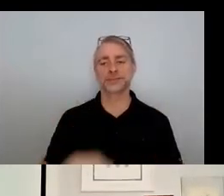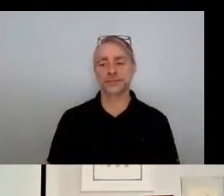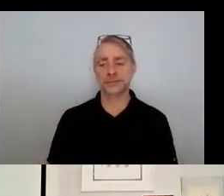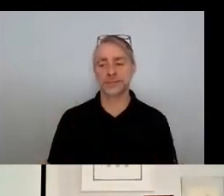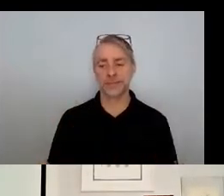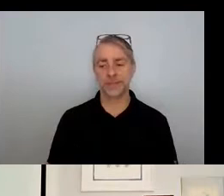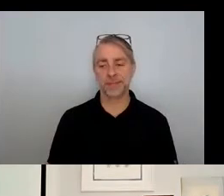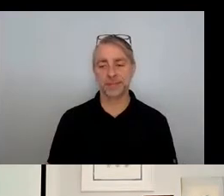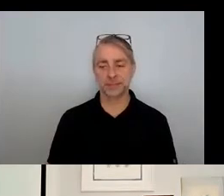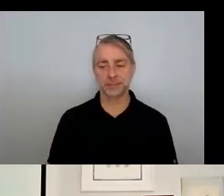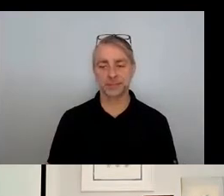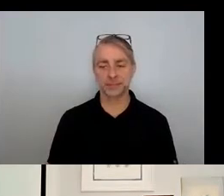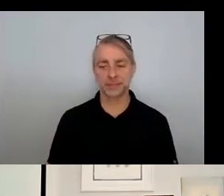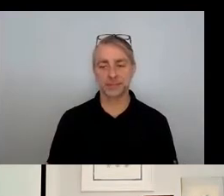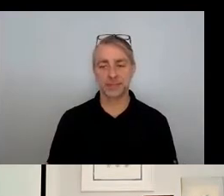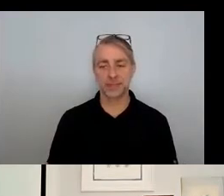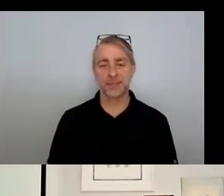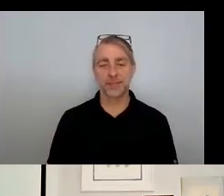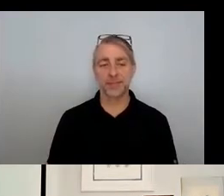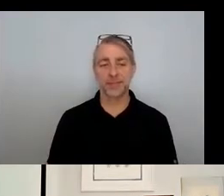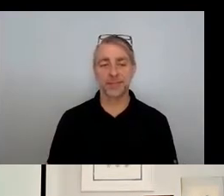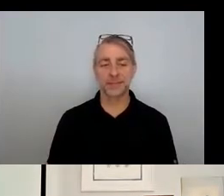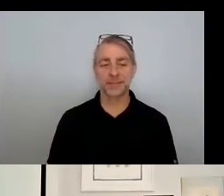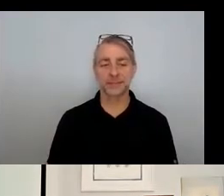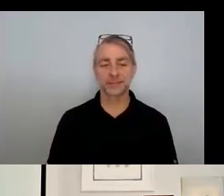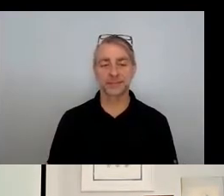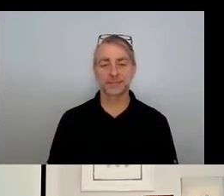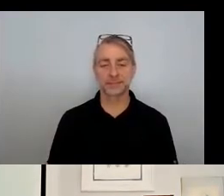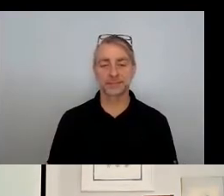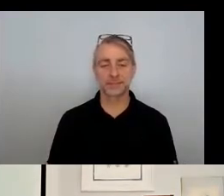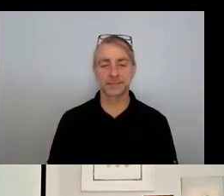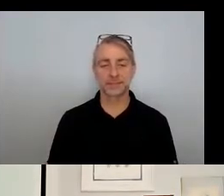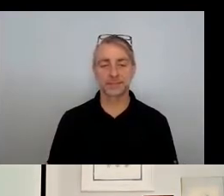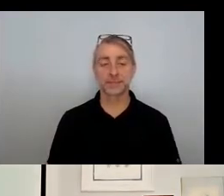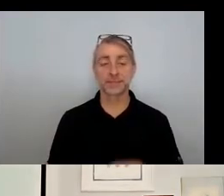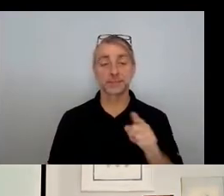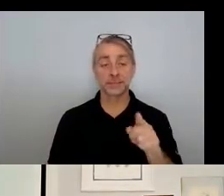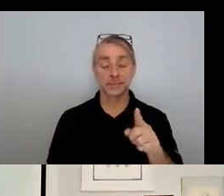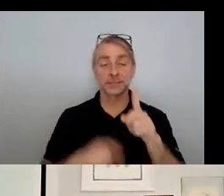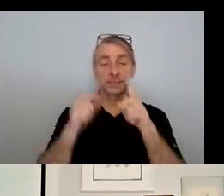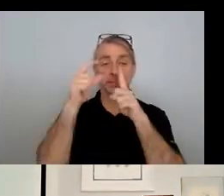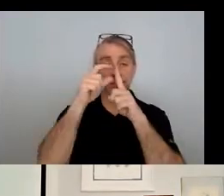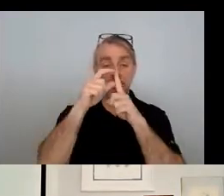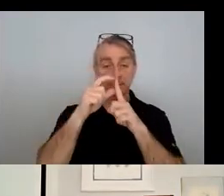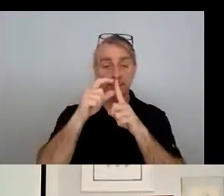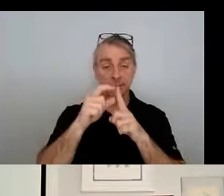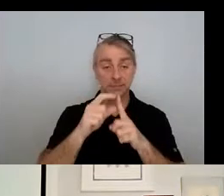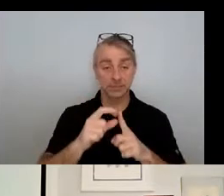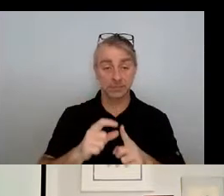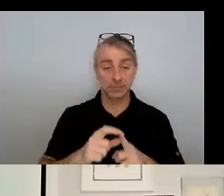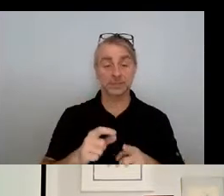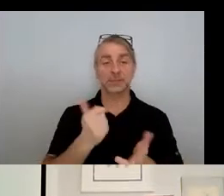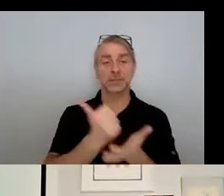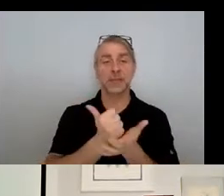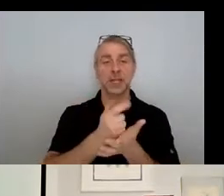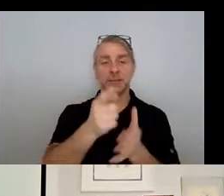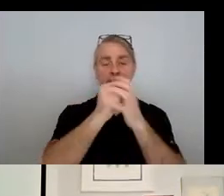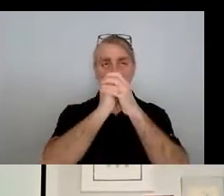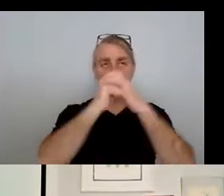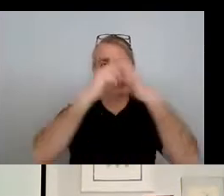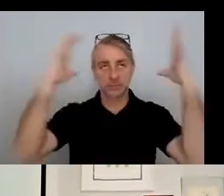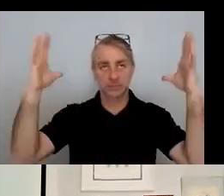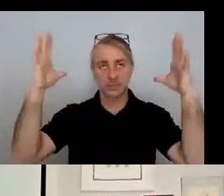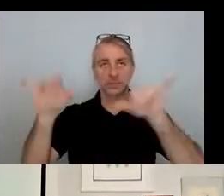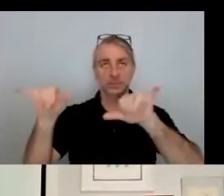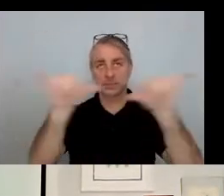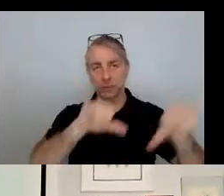these terms are it's a good chance for us to sort of get an idea of what we are talking about